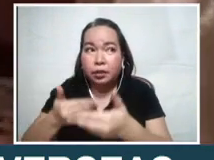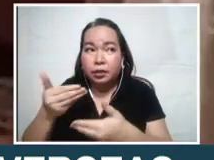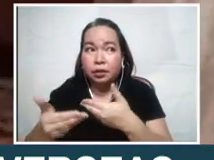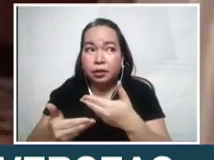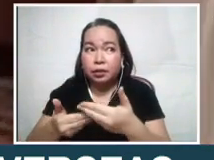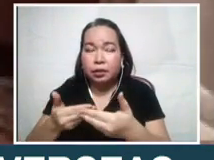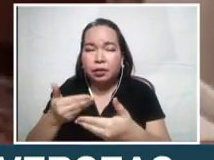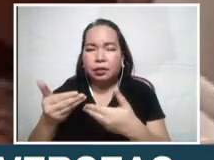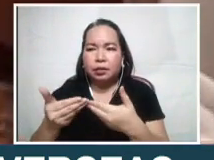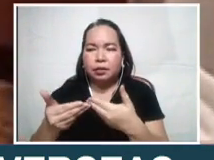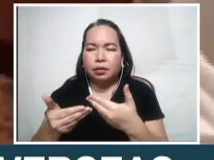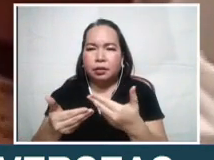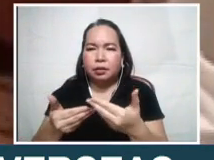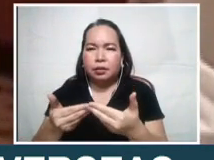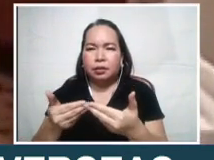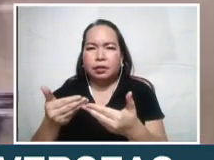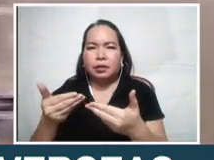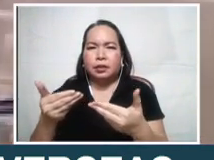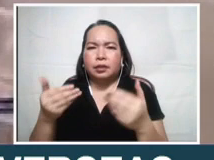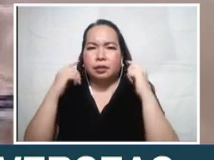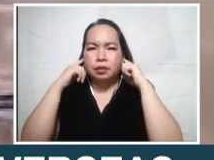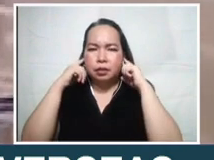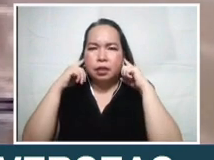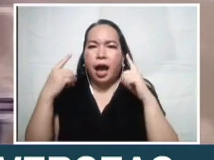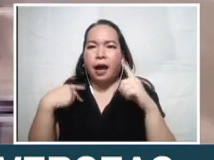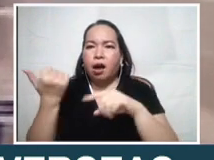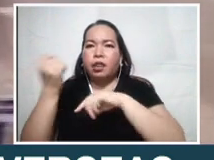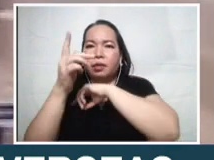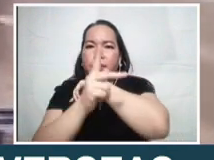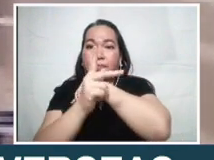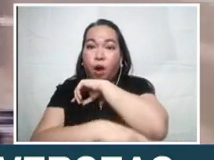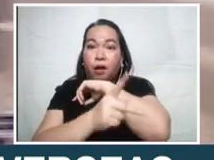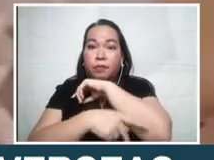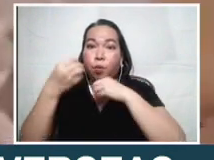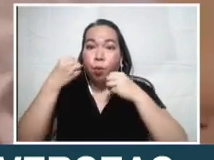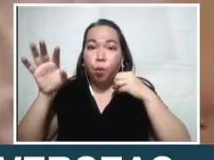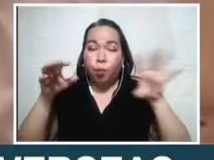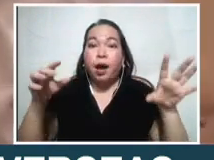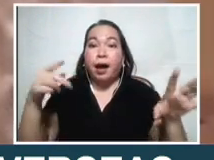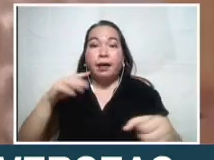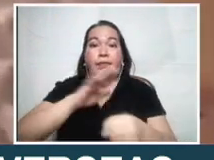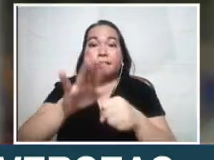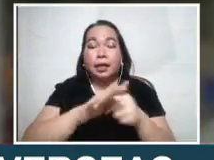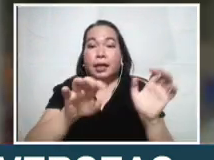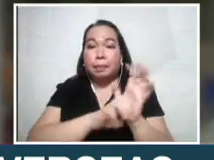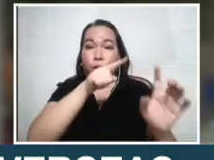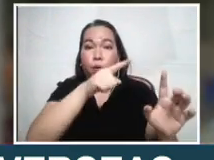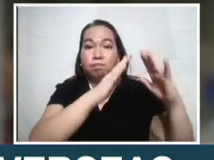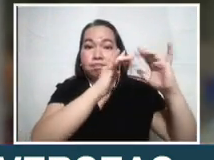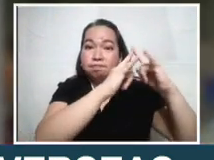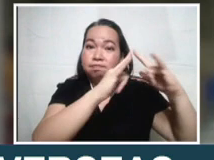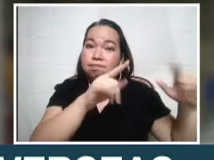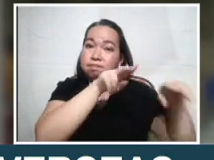who have different destinations, like destinations where there are existing quarantine facilities, they may